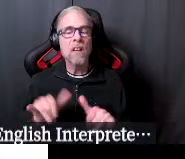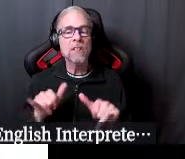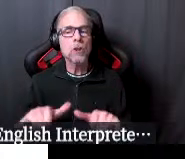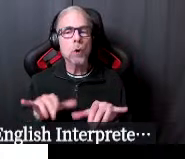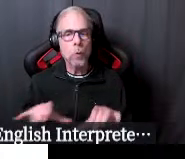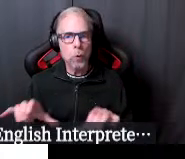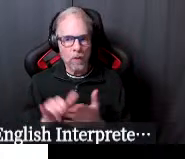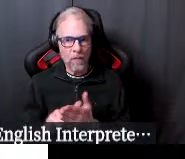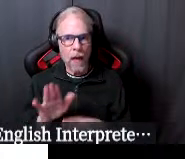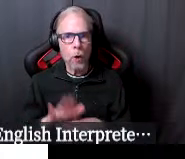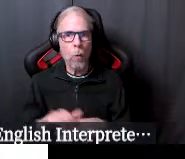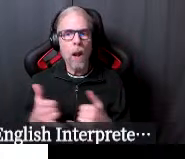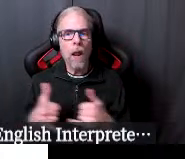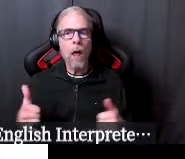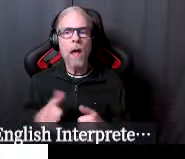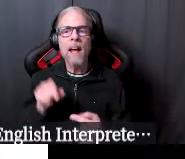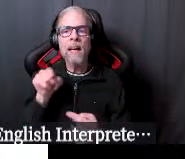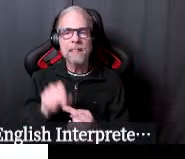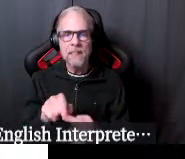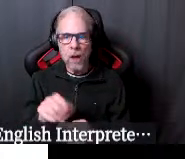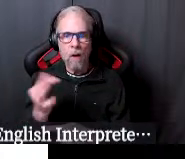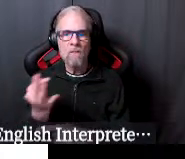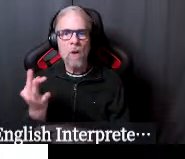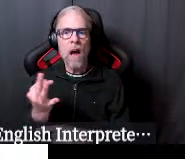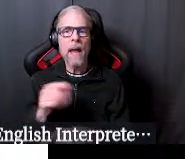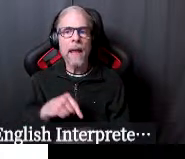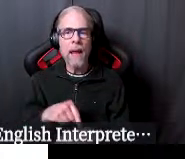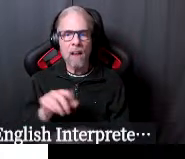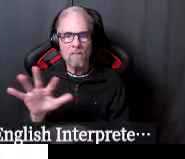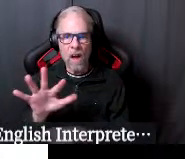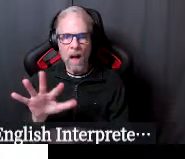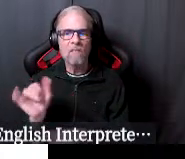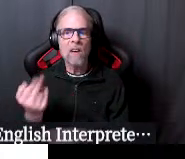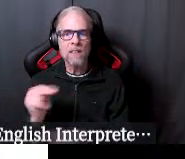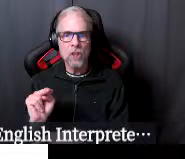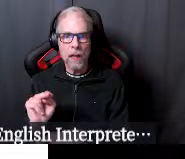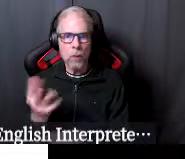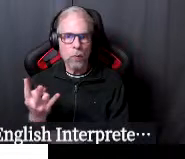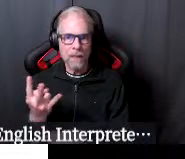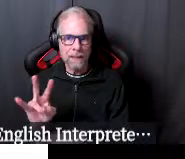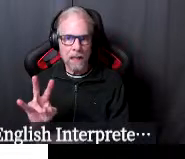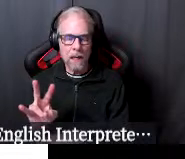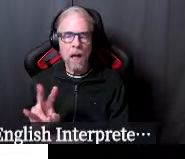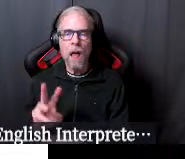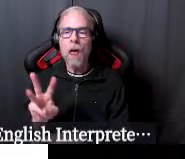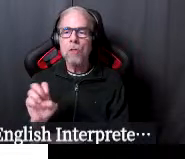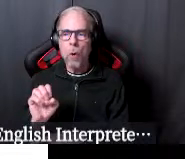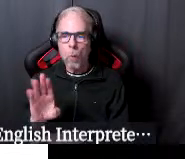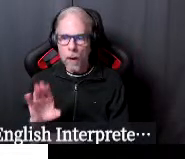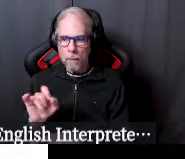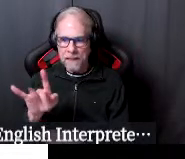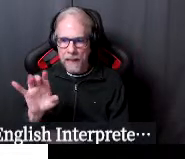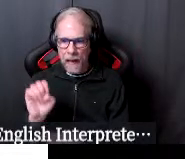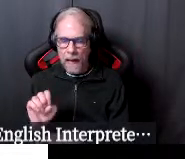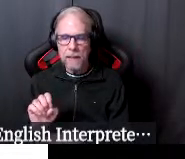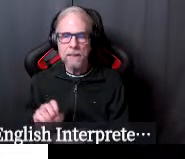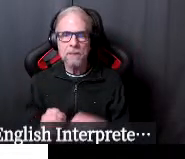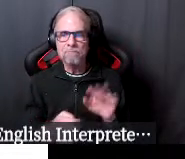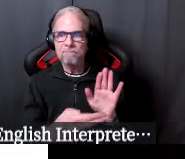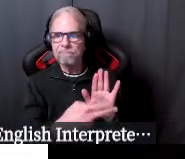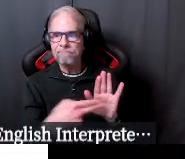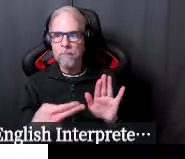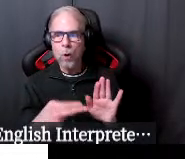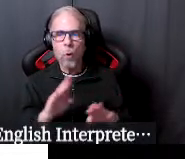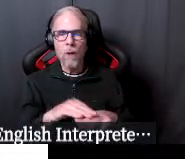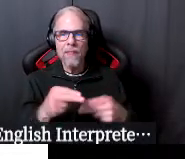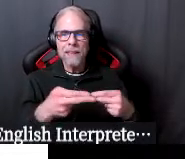online through Friday till 5 p.m., January 17th. The website is listed on the slide in front of us,